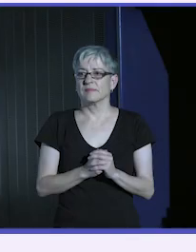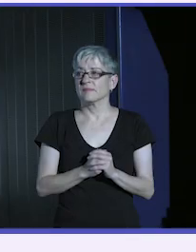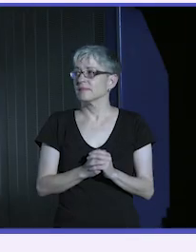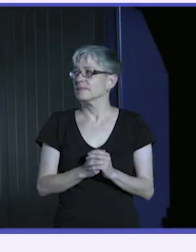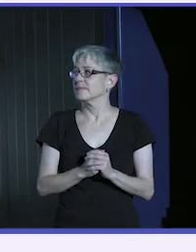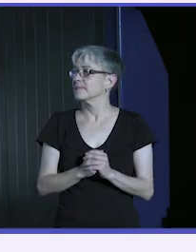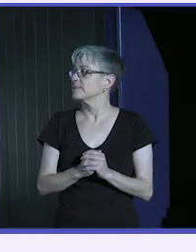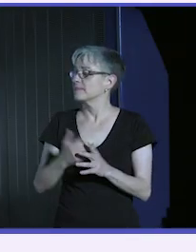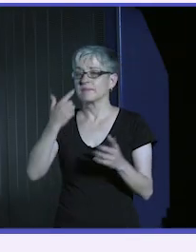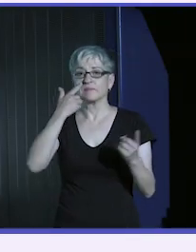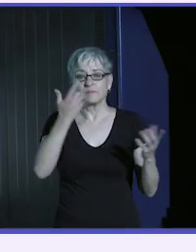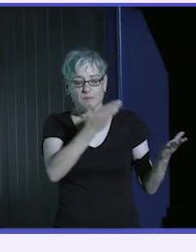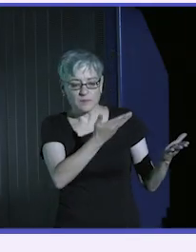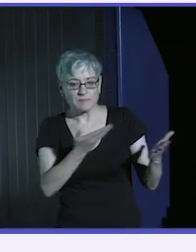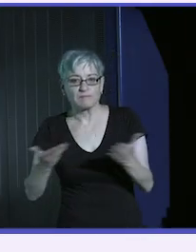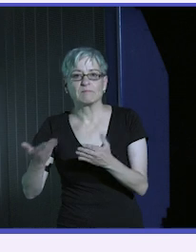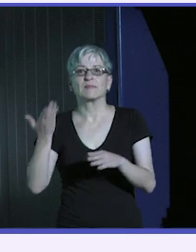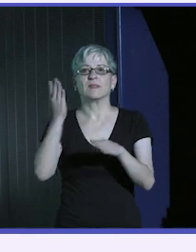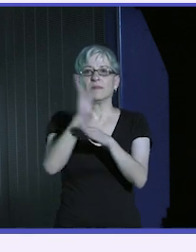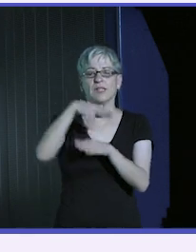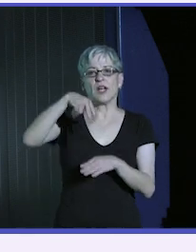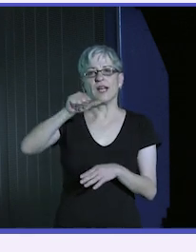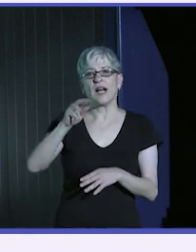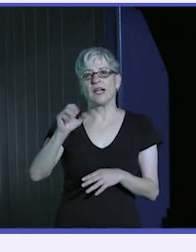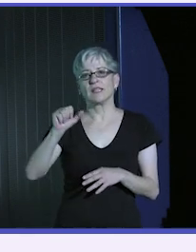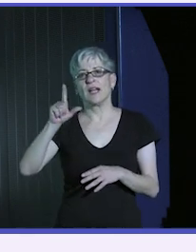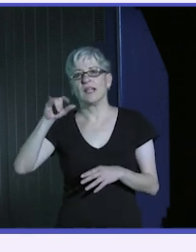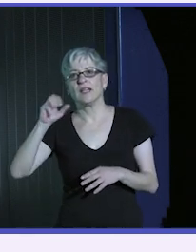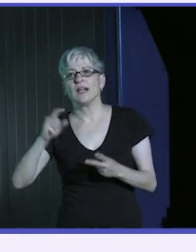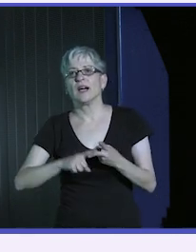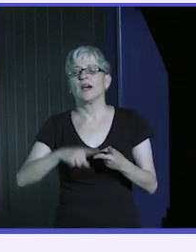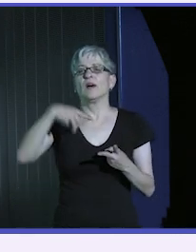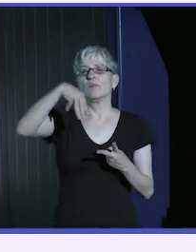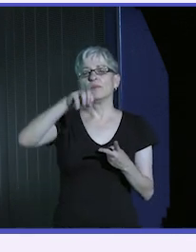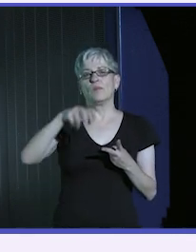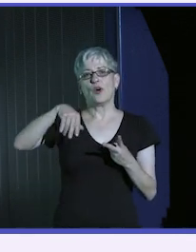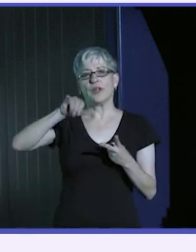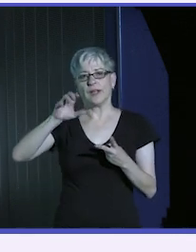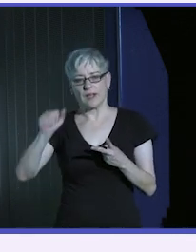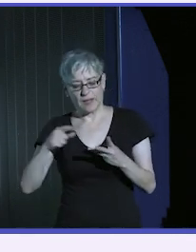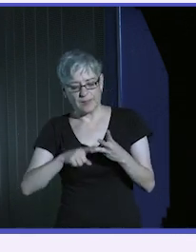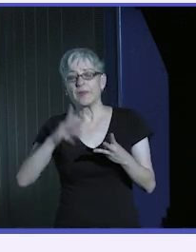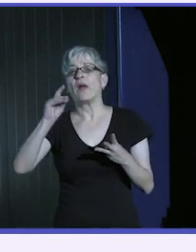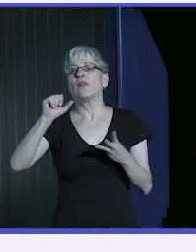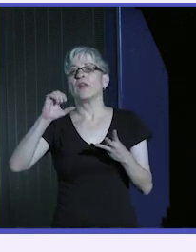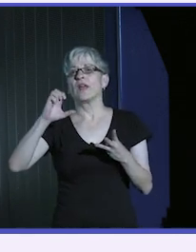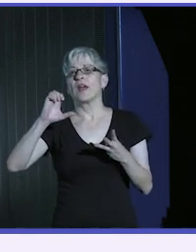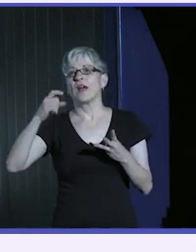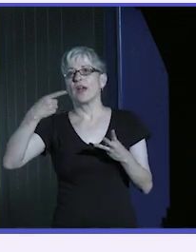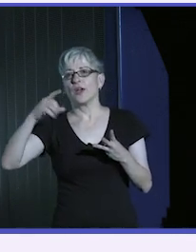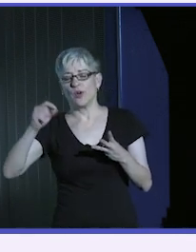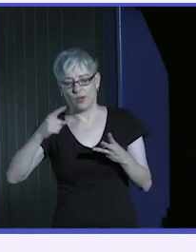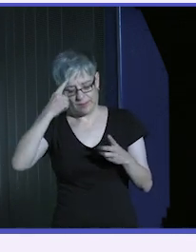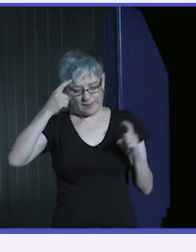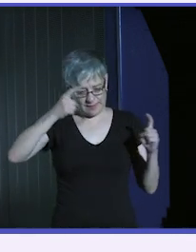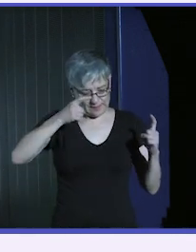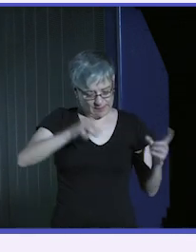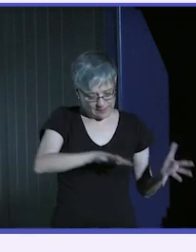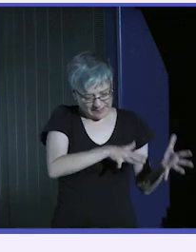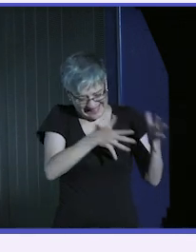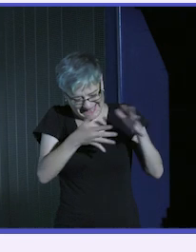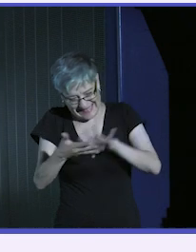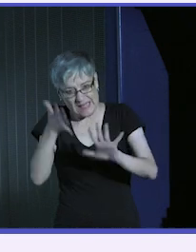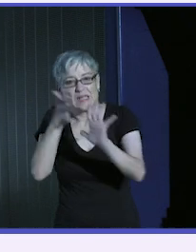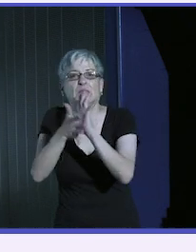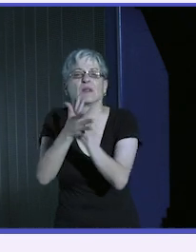No corras. Venga, pues os presento a Natalia, a Mónica y a Diego, que tienen la responsabilidad de intentar aterrizar este mundo de quantum,